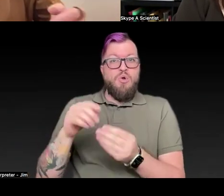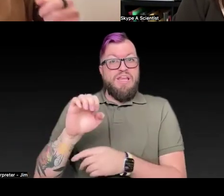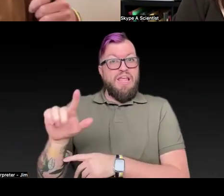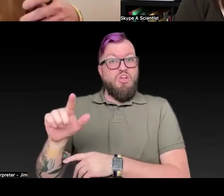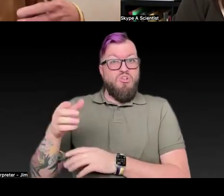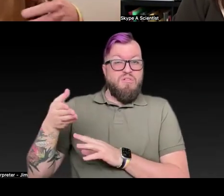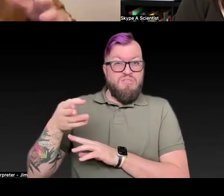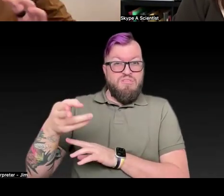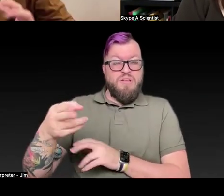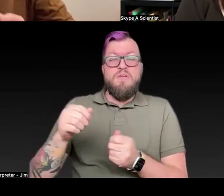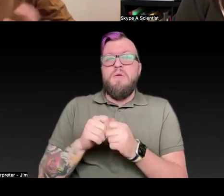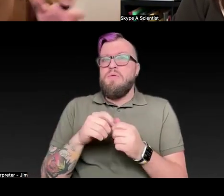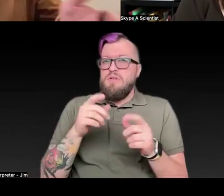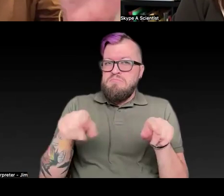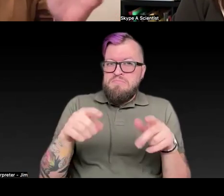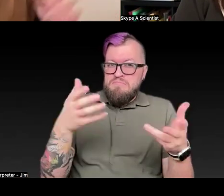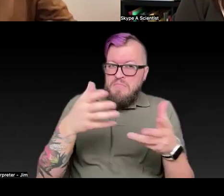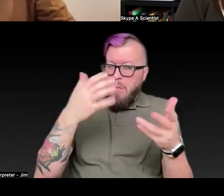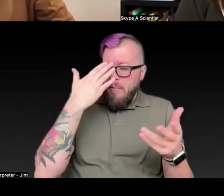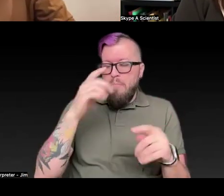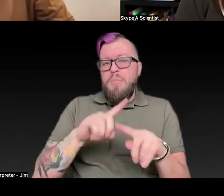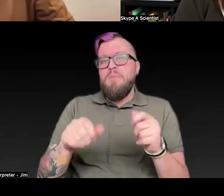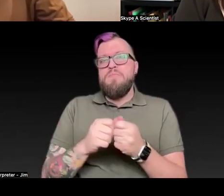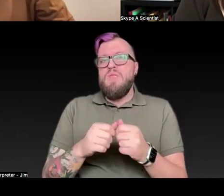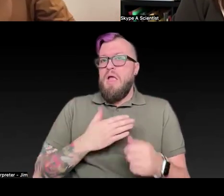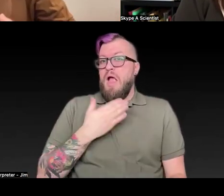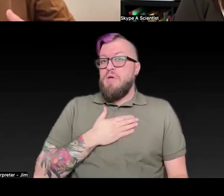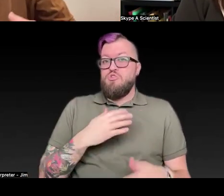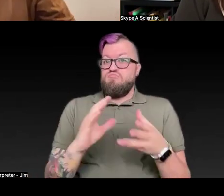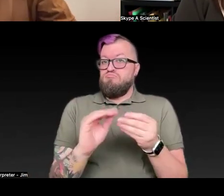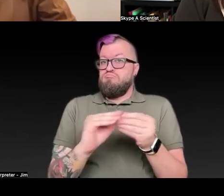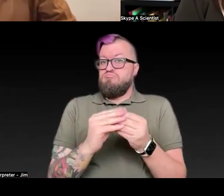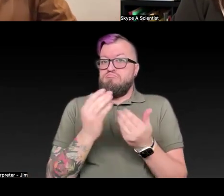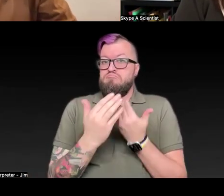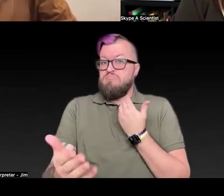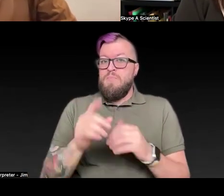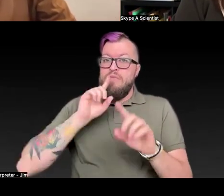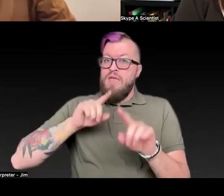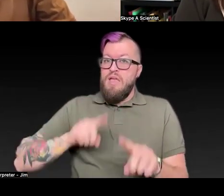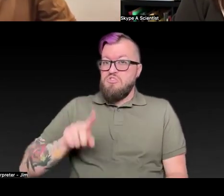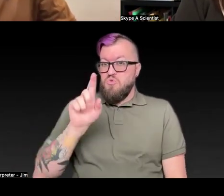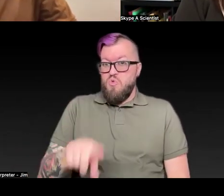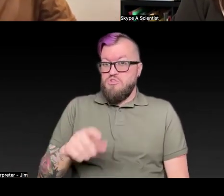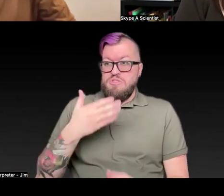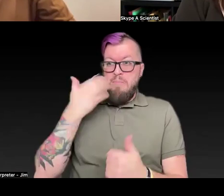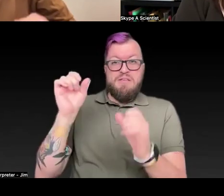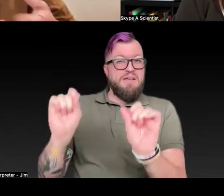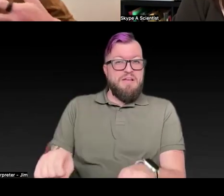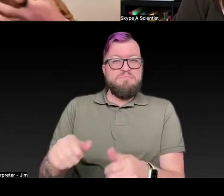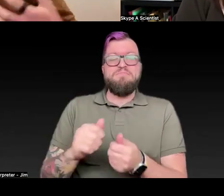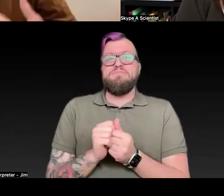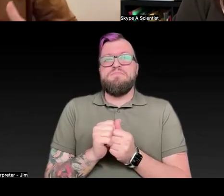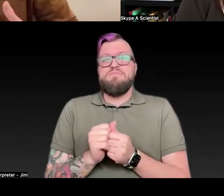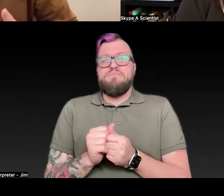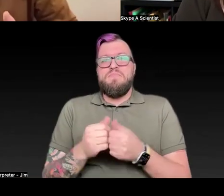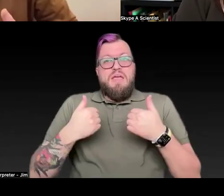eels. And then I'll just be happy to talk about eels for the rest of the time. I'll answer your questions as best I can. I am, as I said,